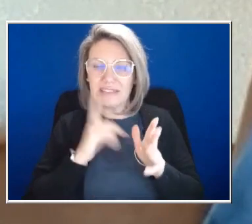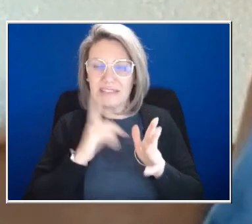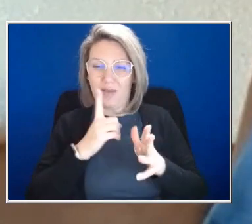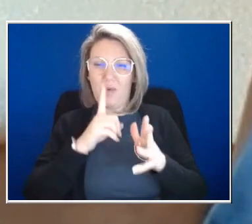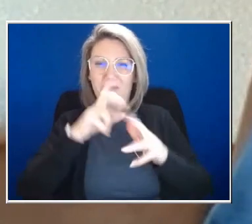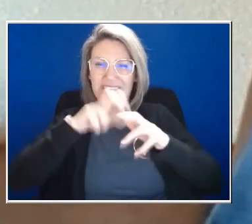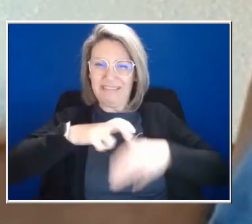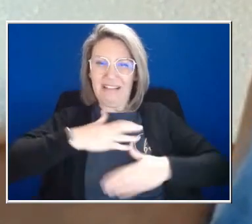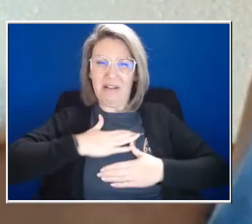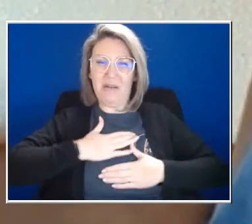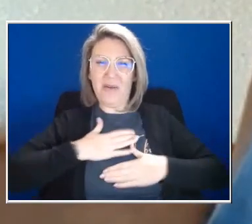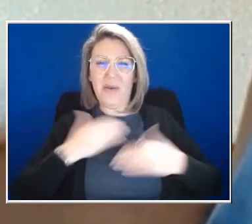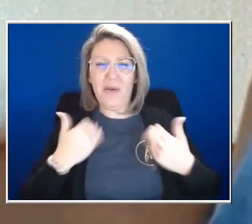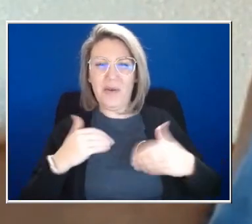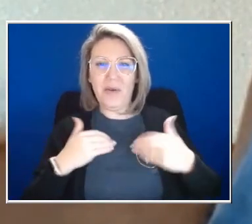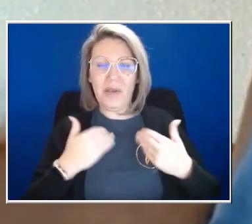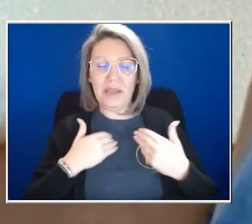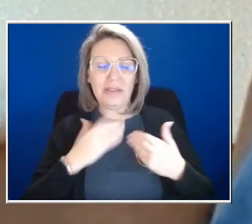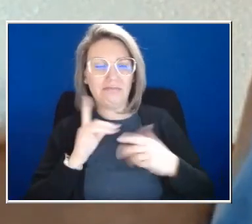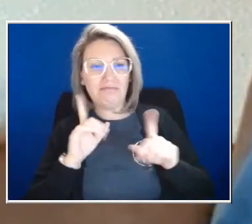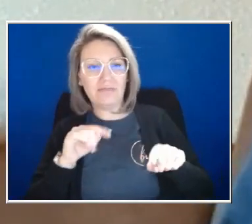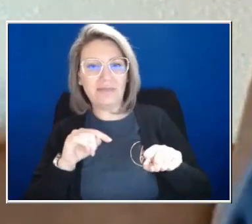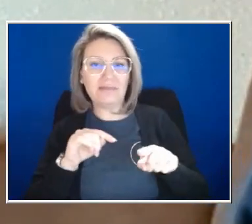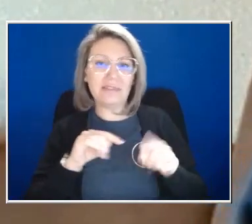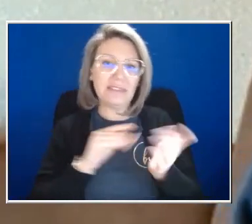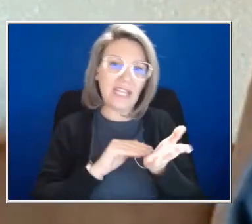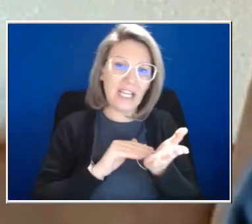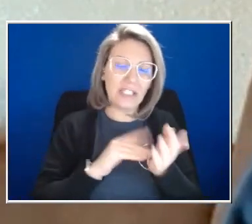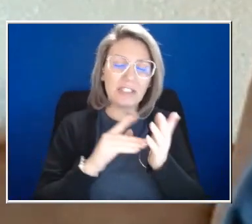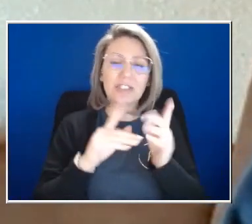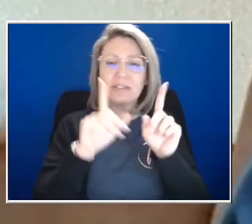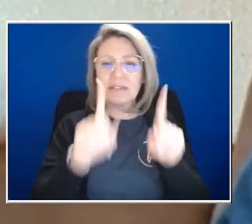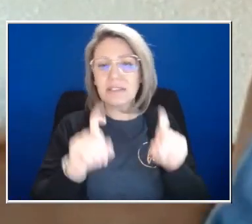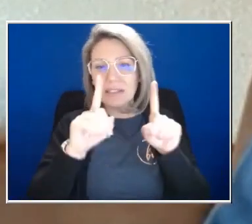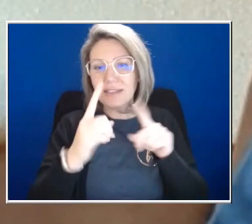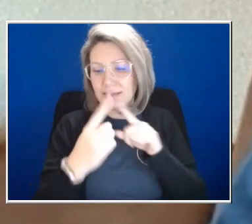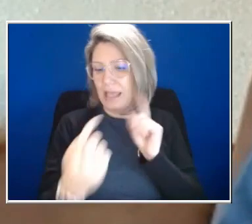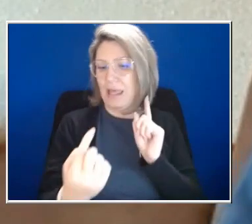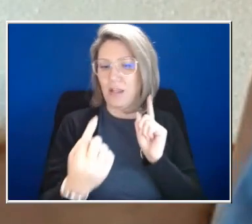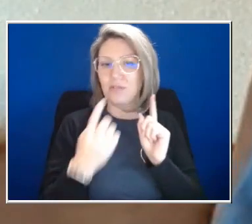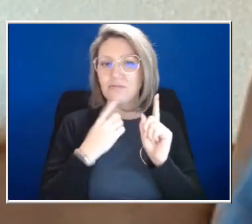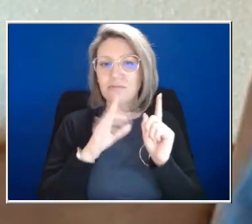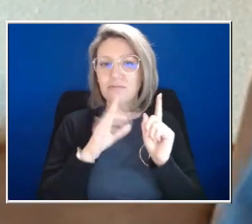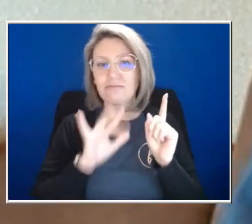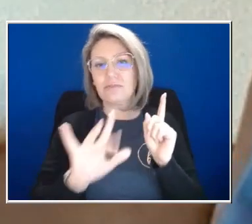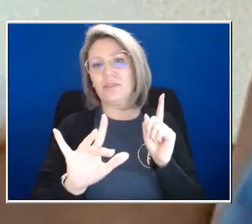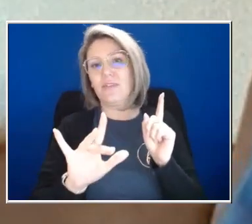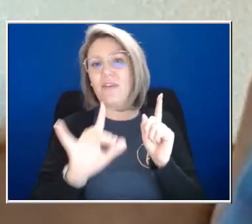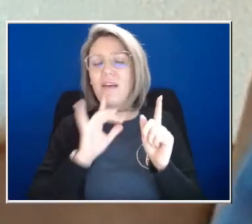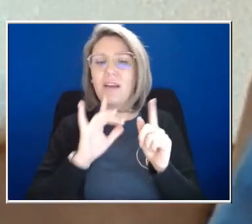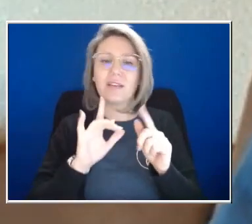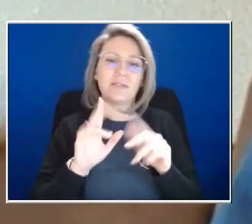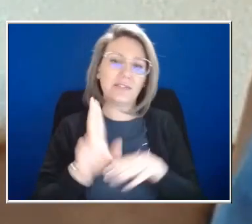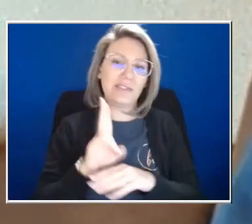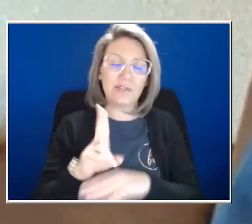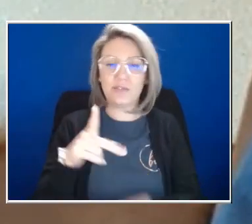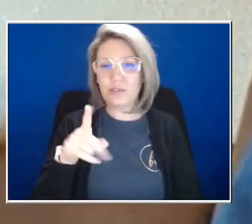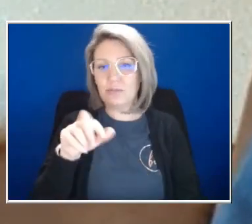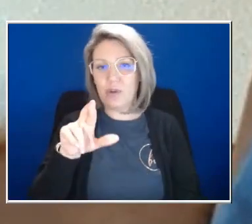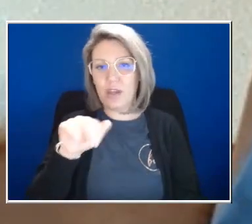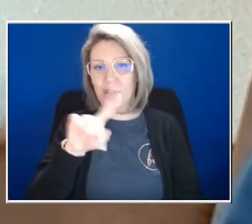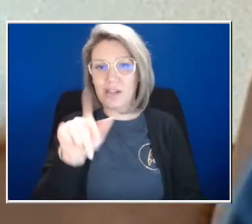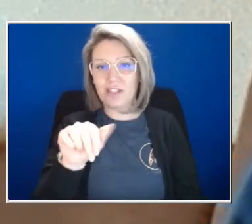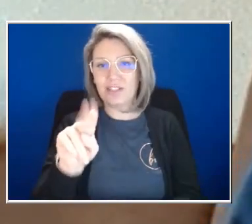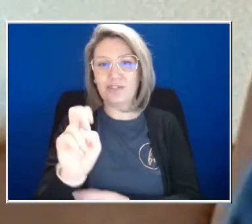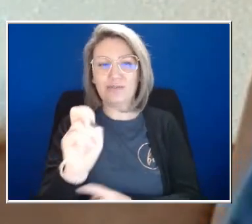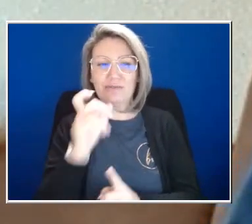a doctor, and they tested me for allergies and told me that at the age of 25 that I had allergies, and they put me on prednisone, which still didn't really